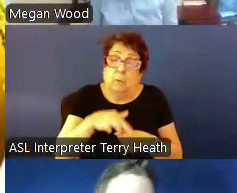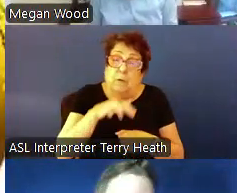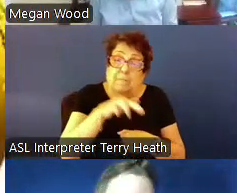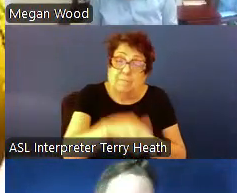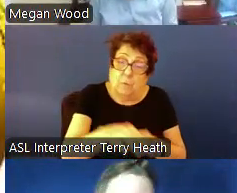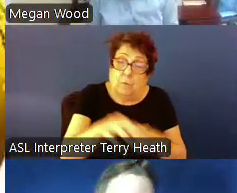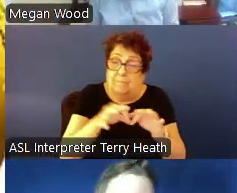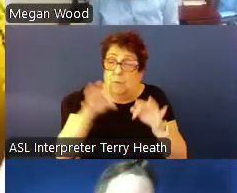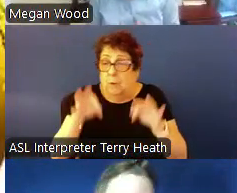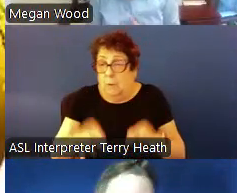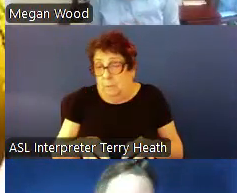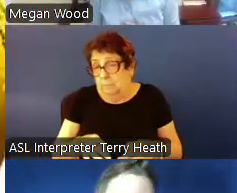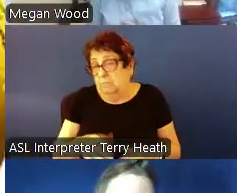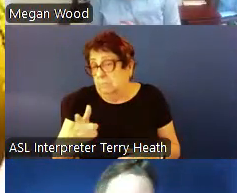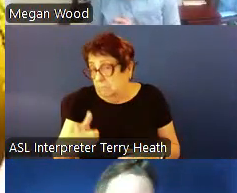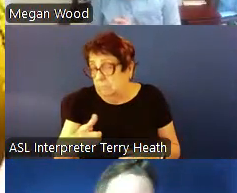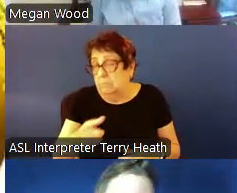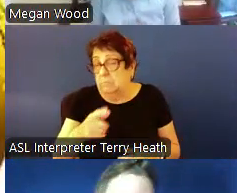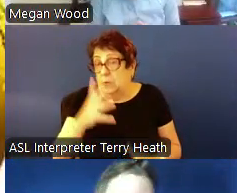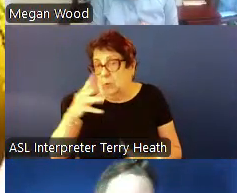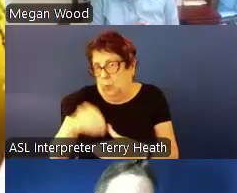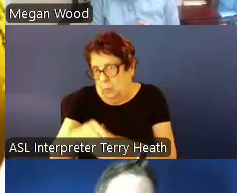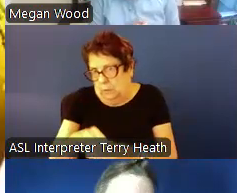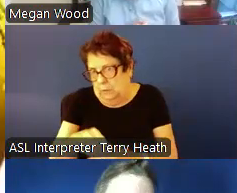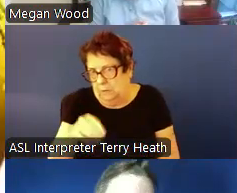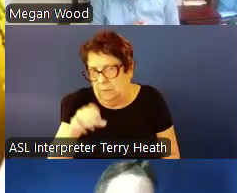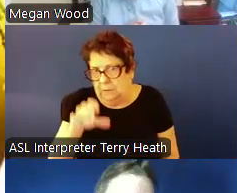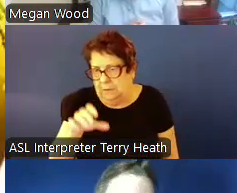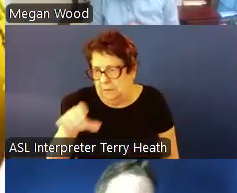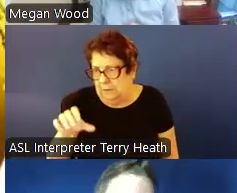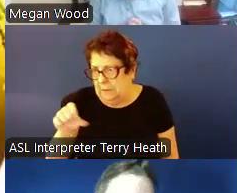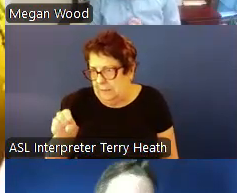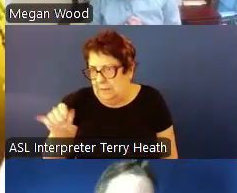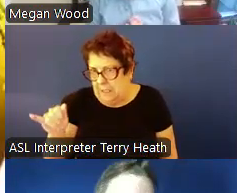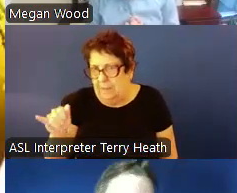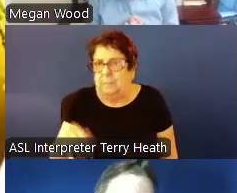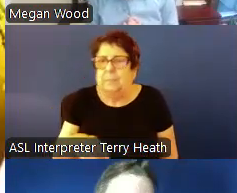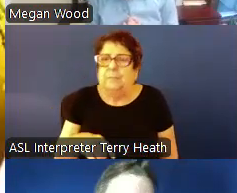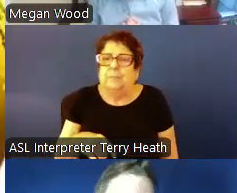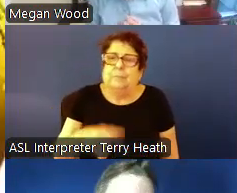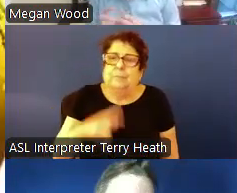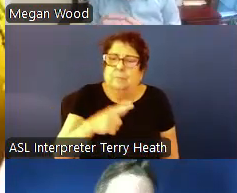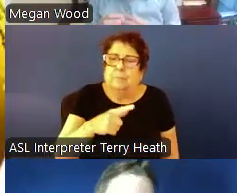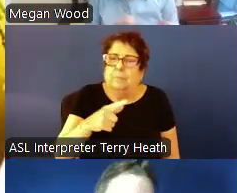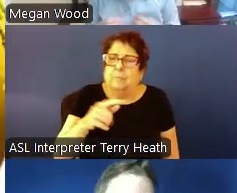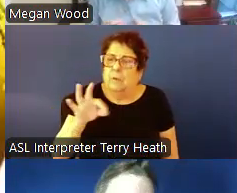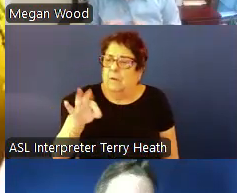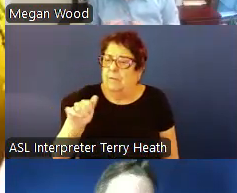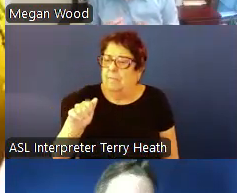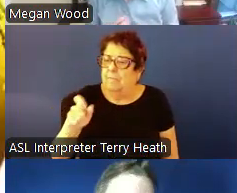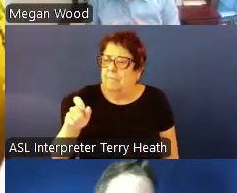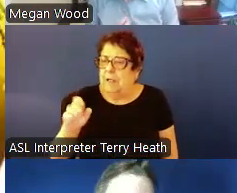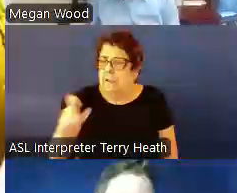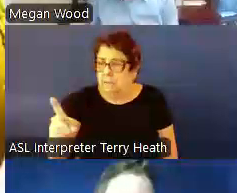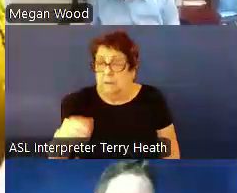including CCSI, and it got usually faxed or emailed to someone in our office. Not a lot of